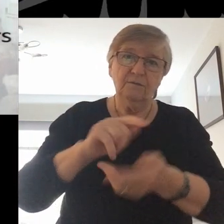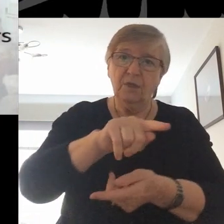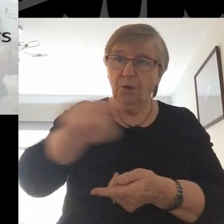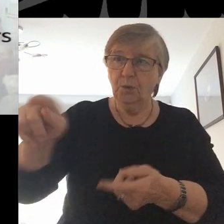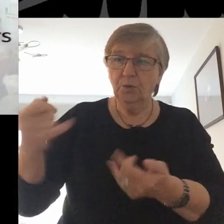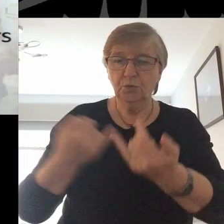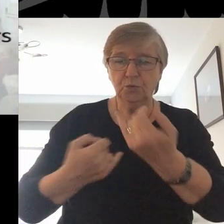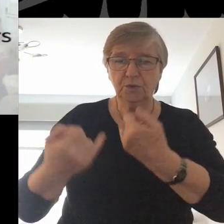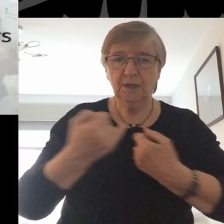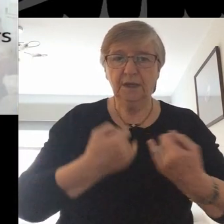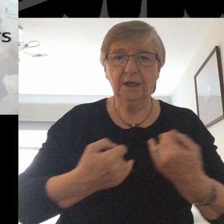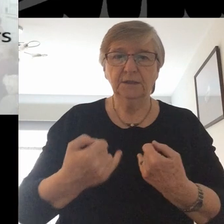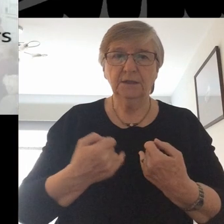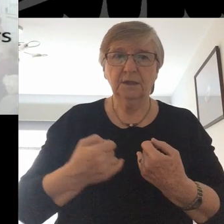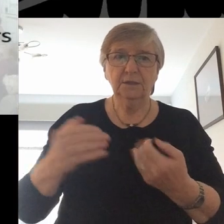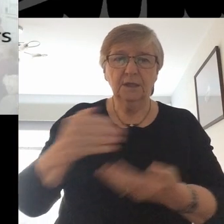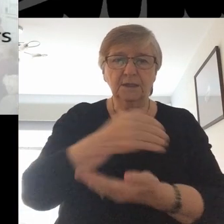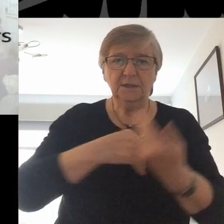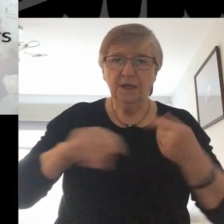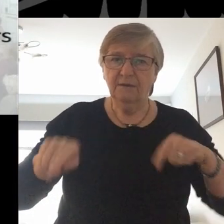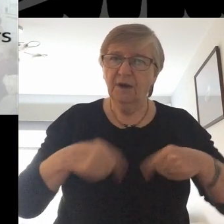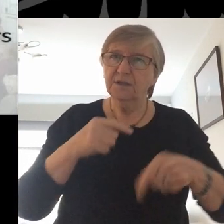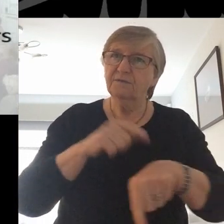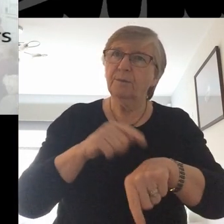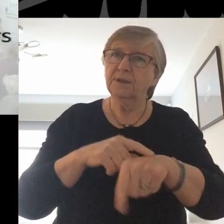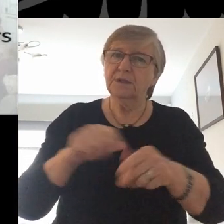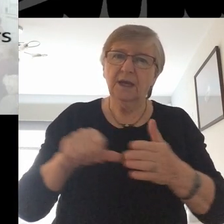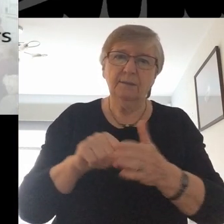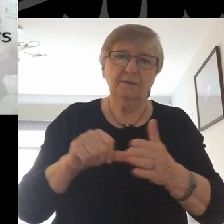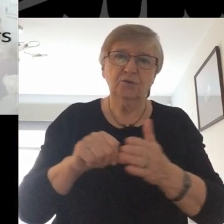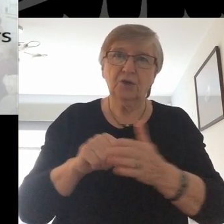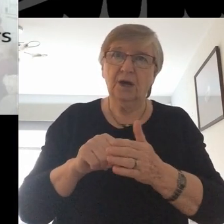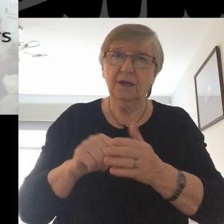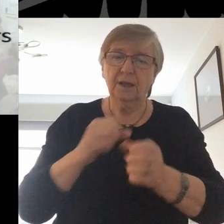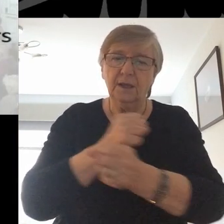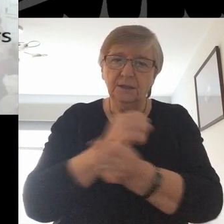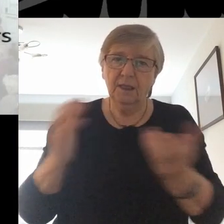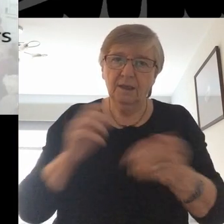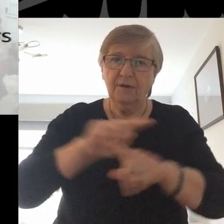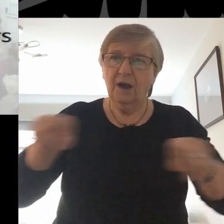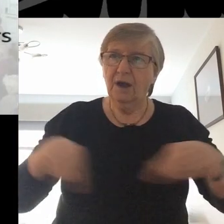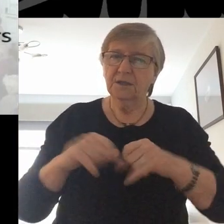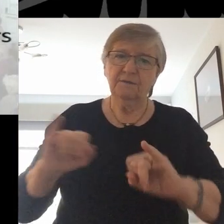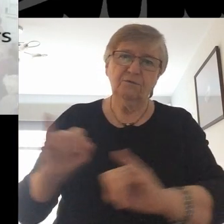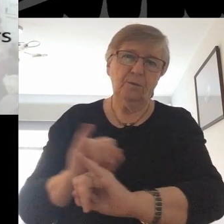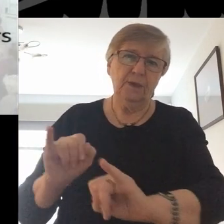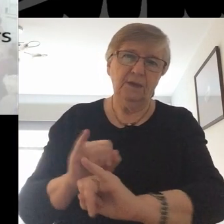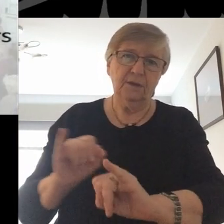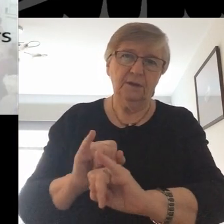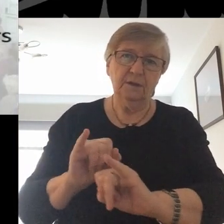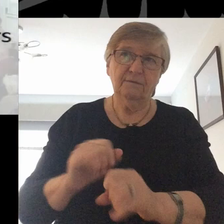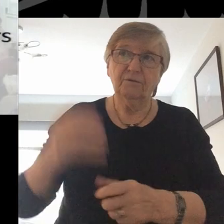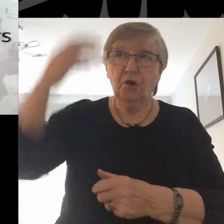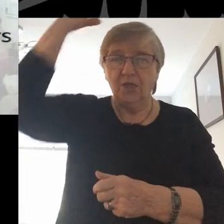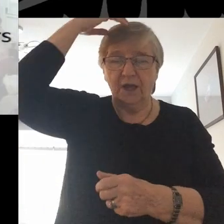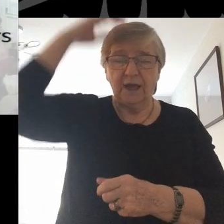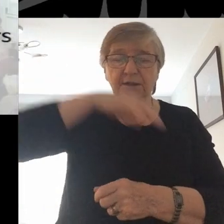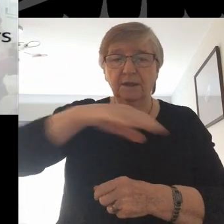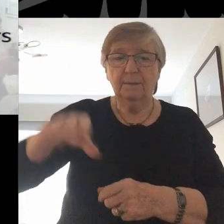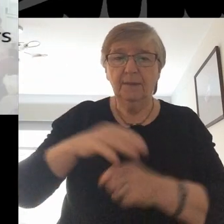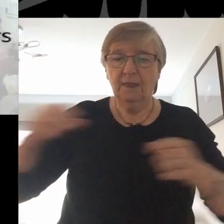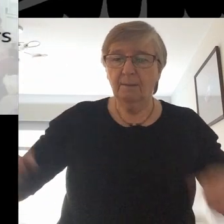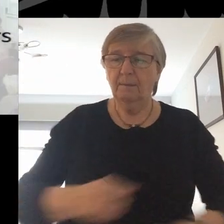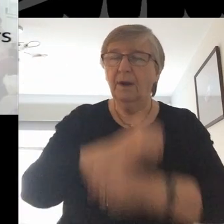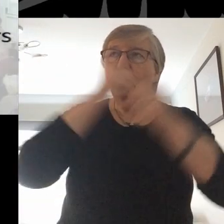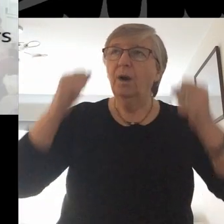against us. Save us from the time of trial, and deliver us from evil. For the kingdom, the power, and